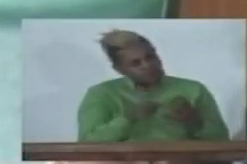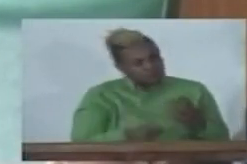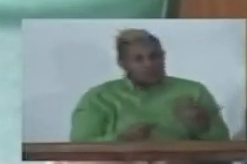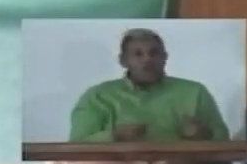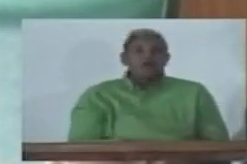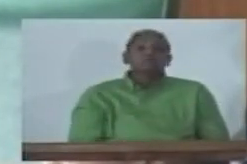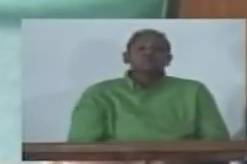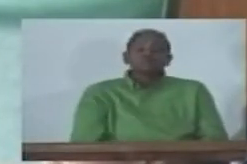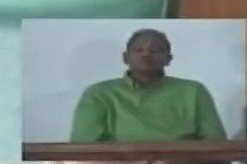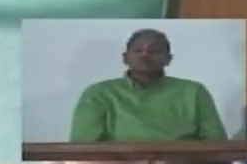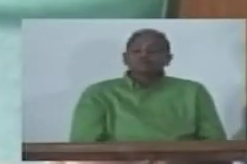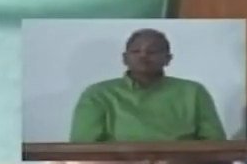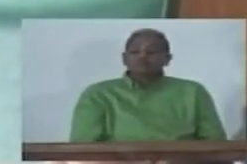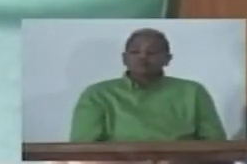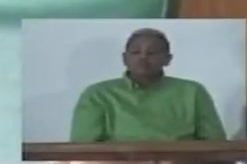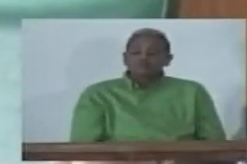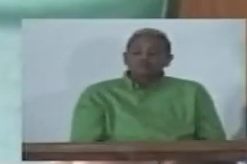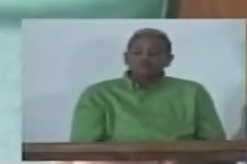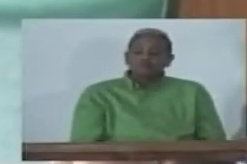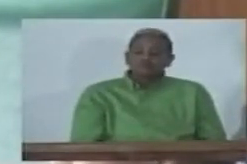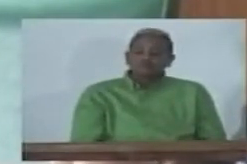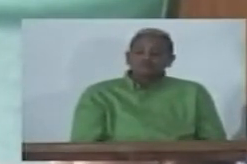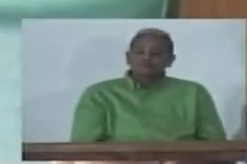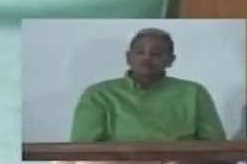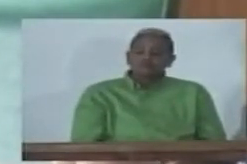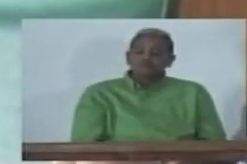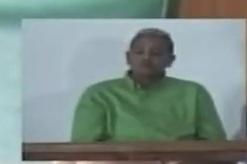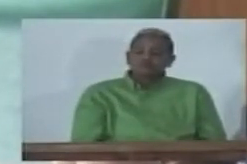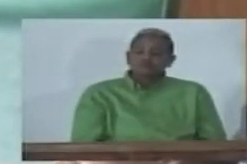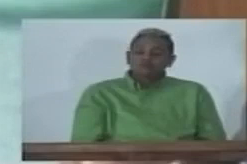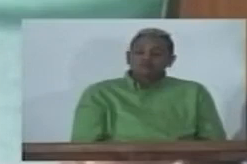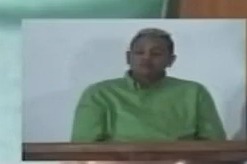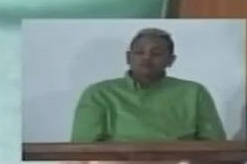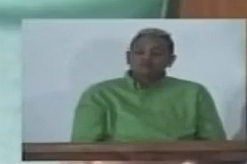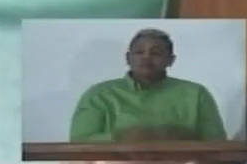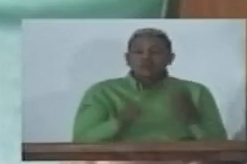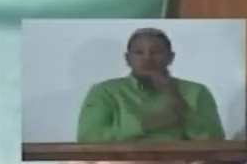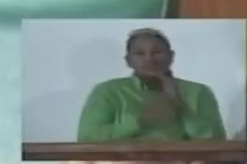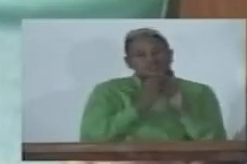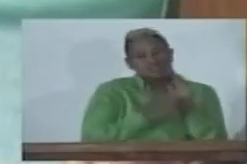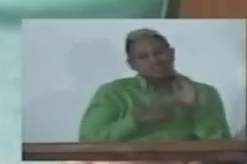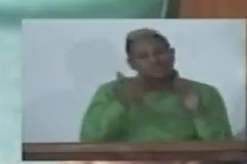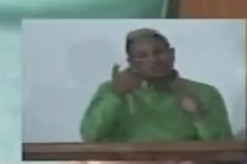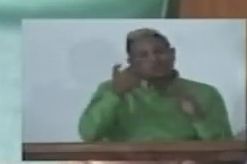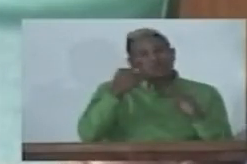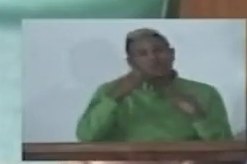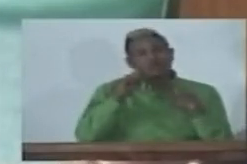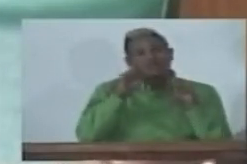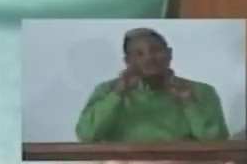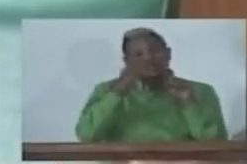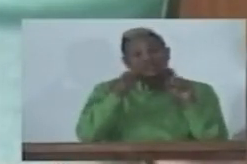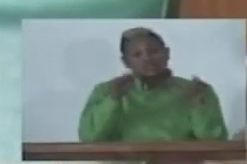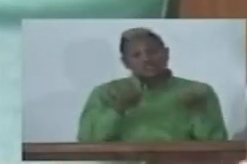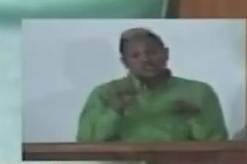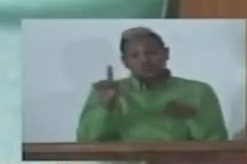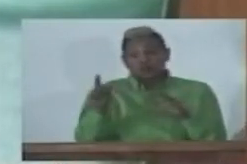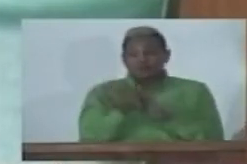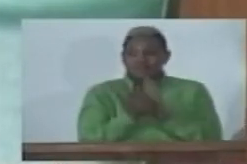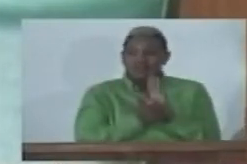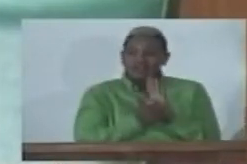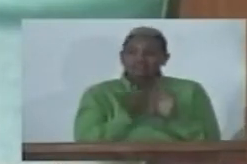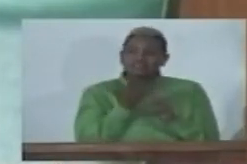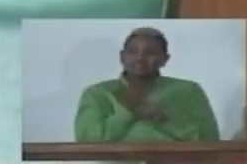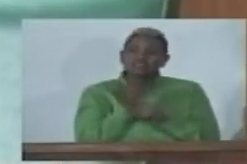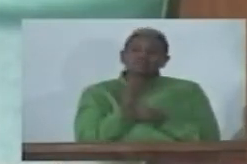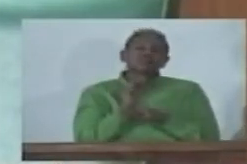under Section 21, subsection 1 of the Act, the Minister may make regulations generally for giving